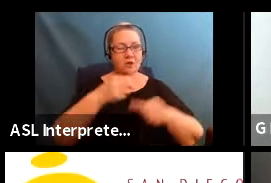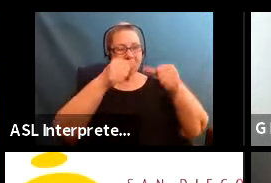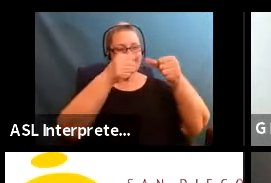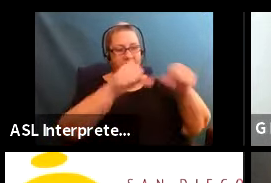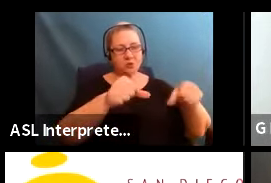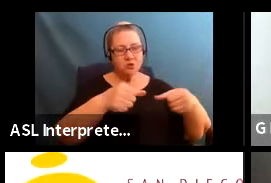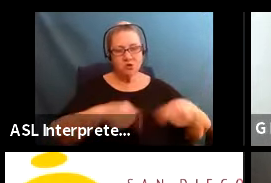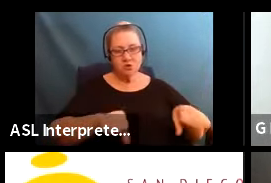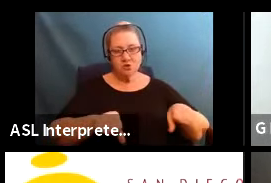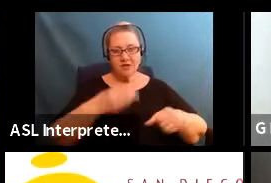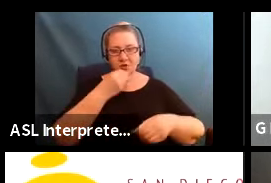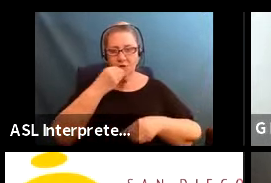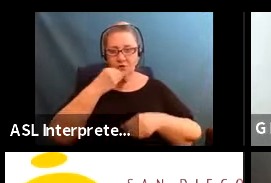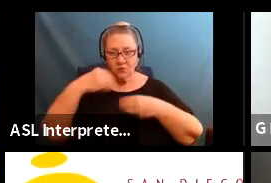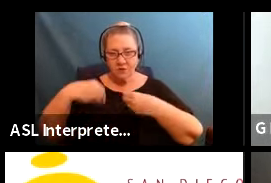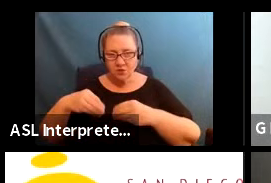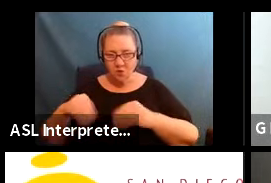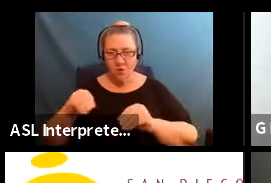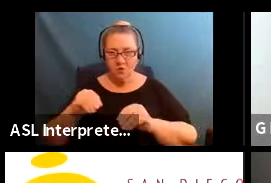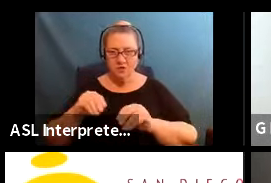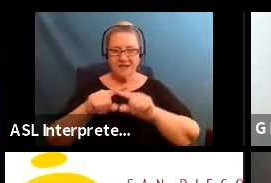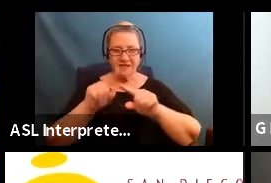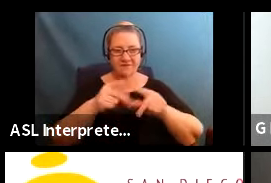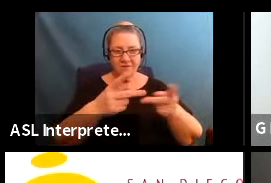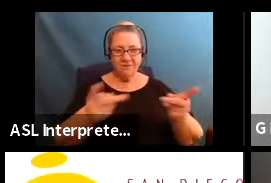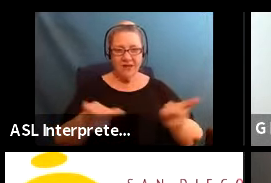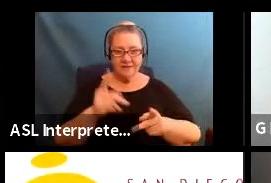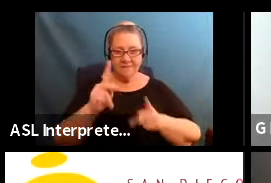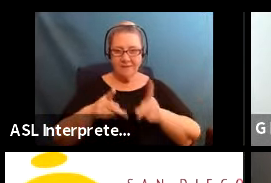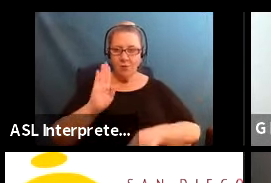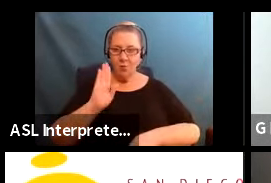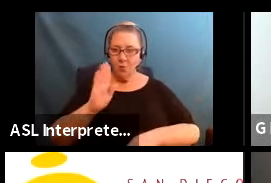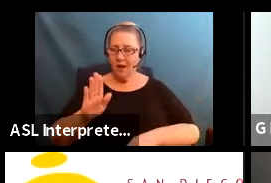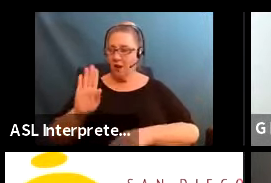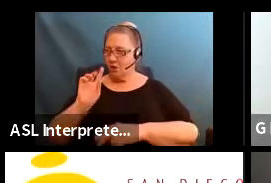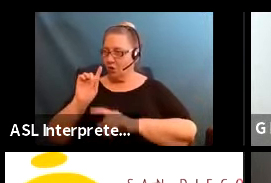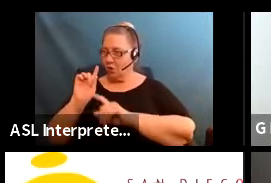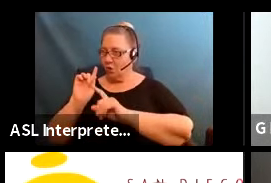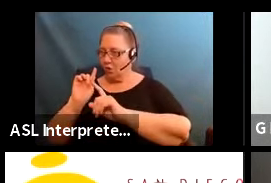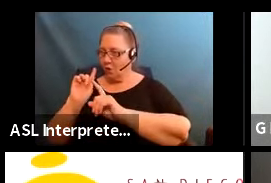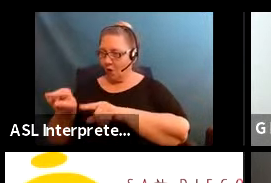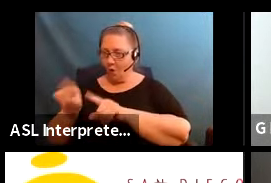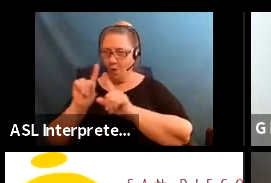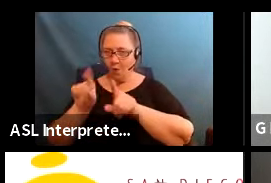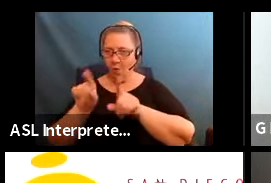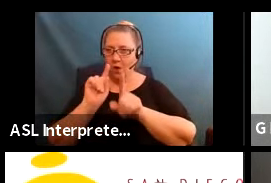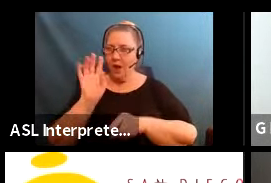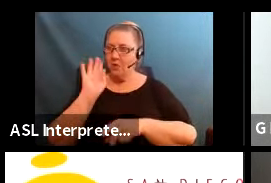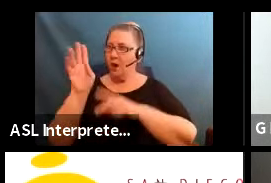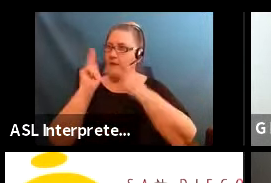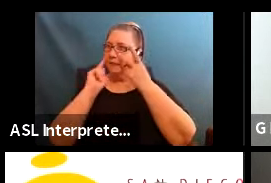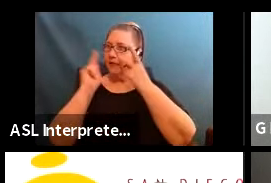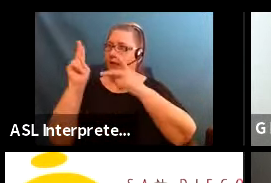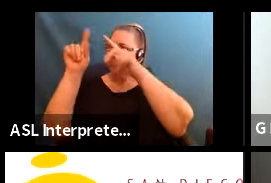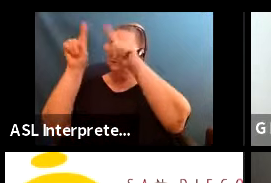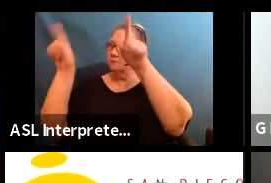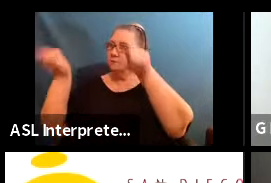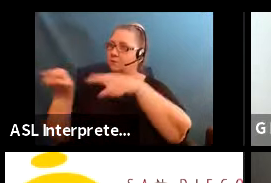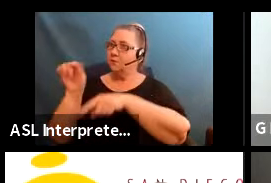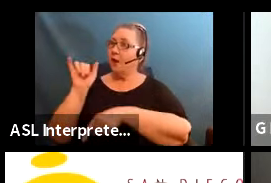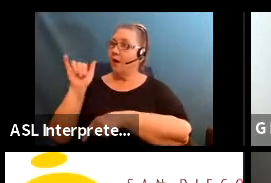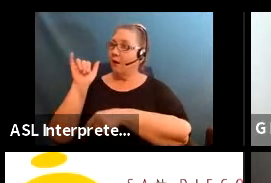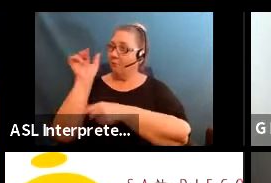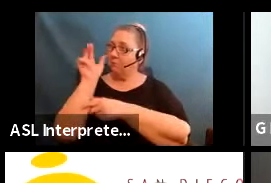stores, places where people are going and there's a lot of foot traffic. So we're keeping that in mind, and that's going to